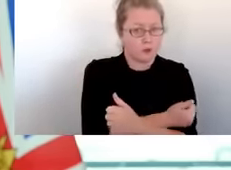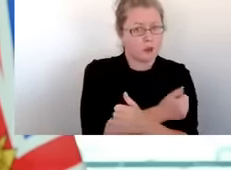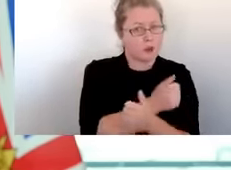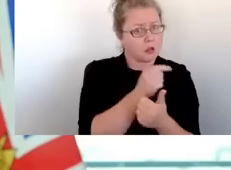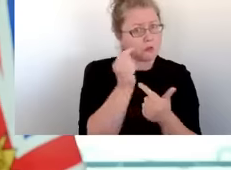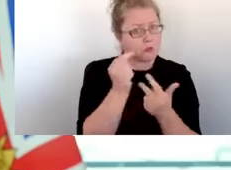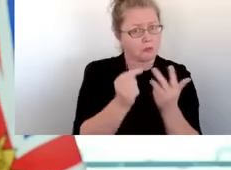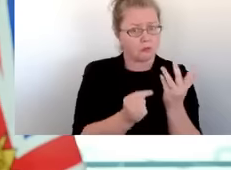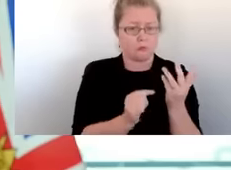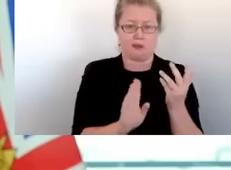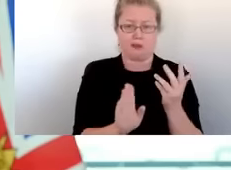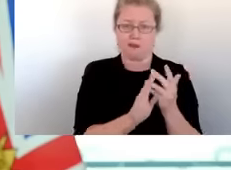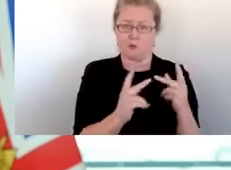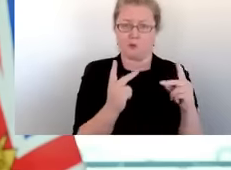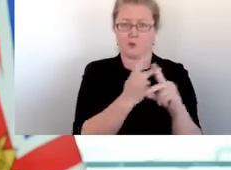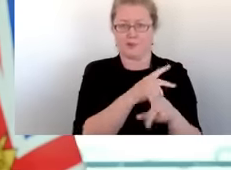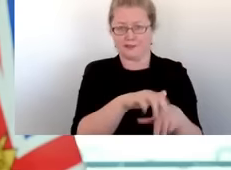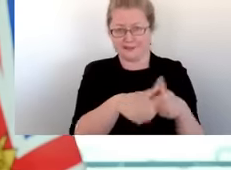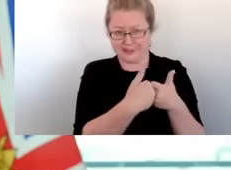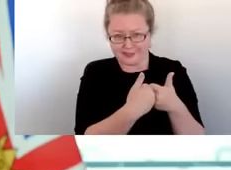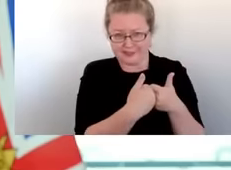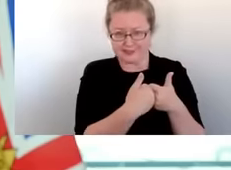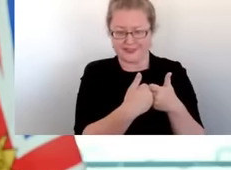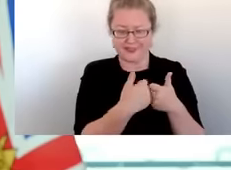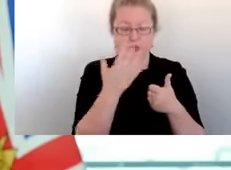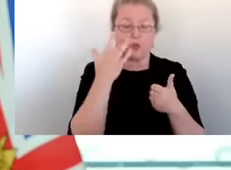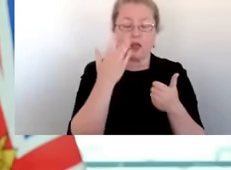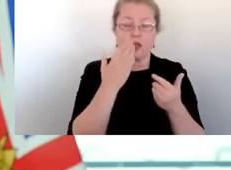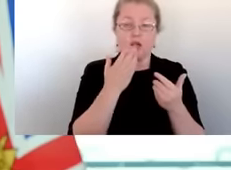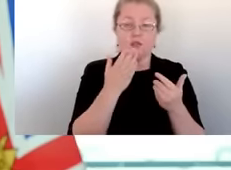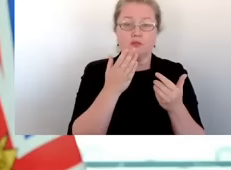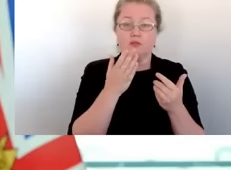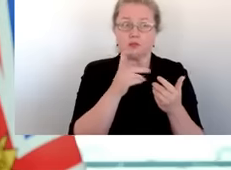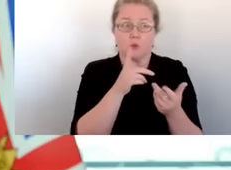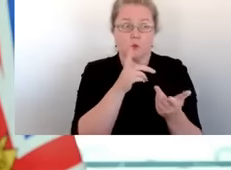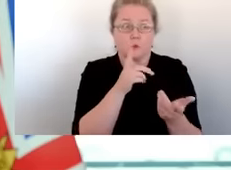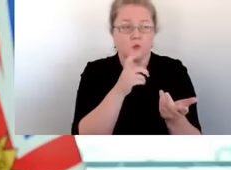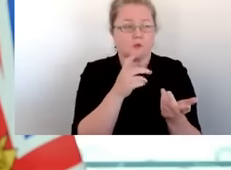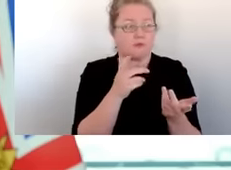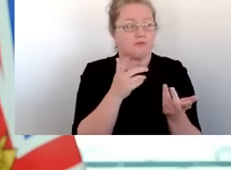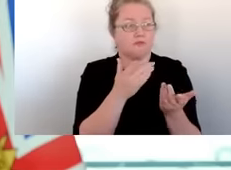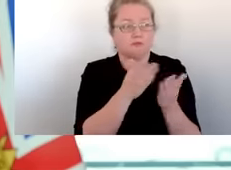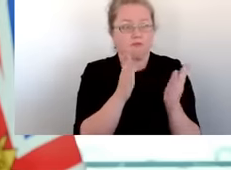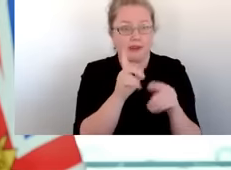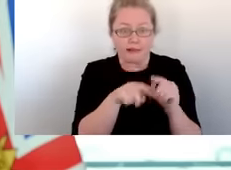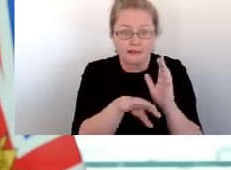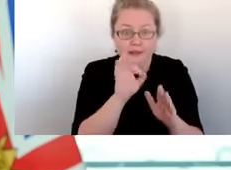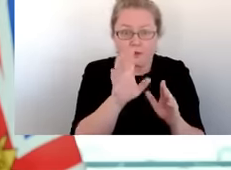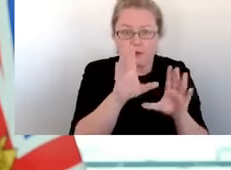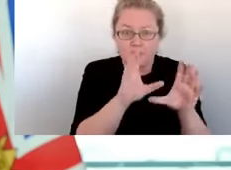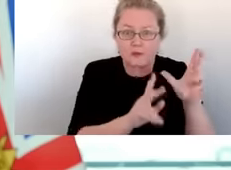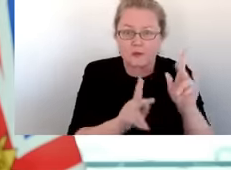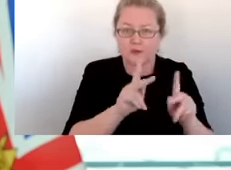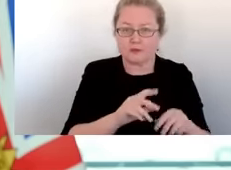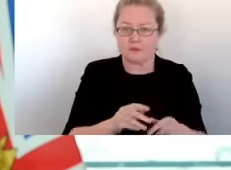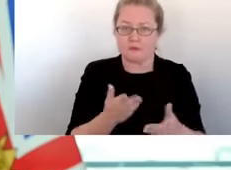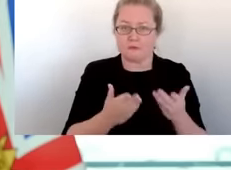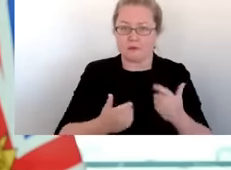rest of the job, and they have a harder job to do. Their job is to do the outreach for people who are hard to